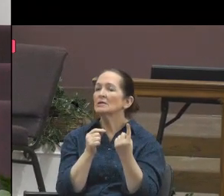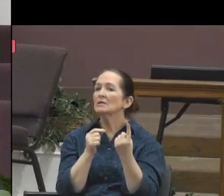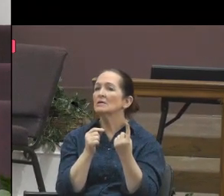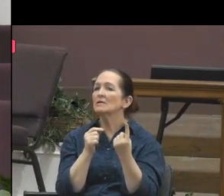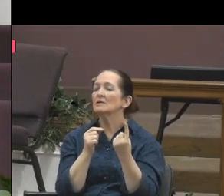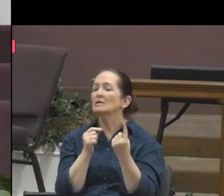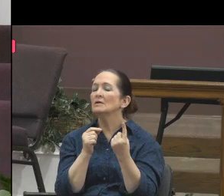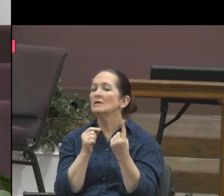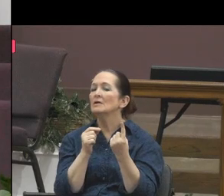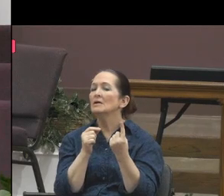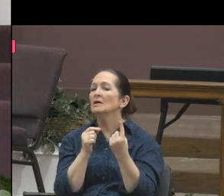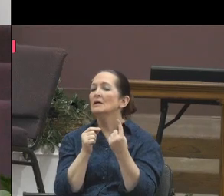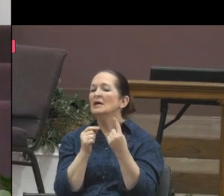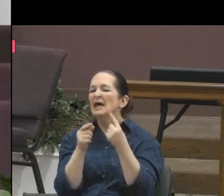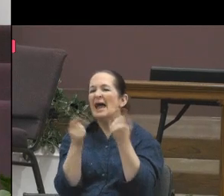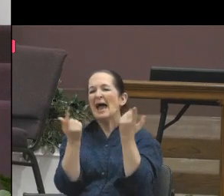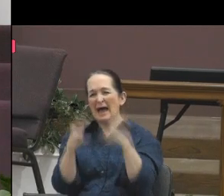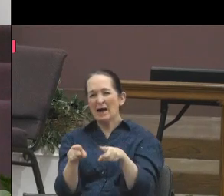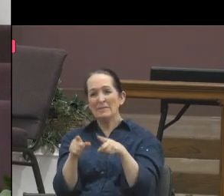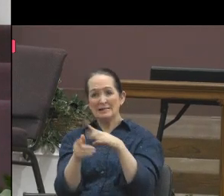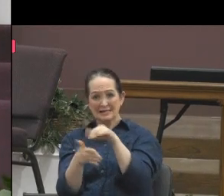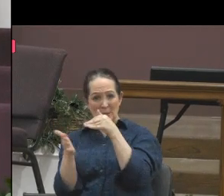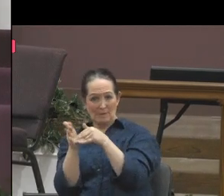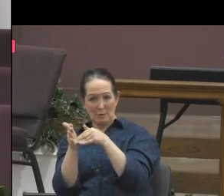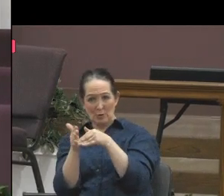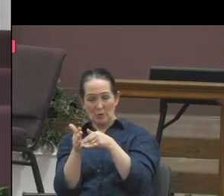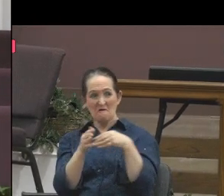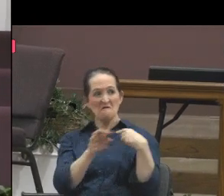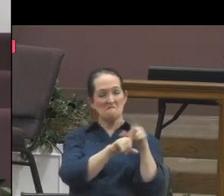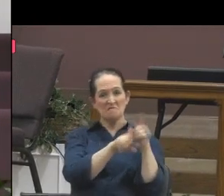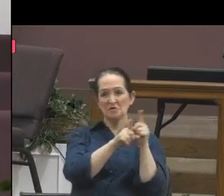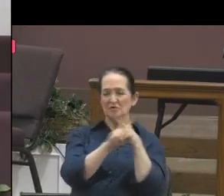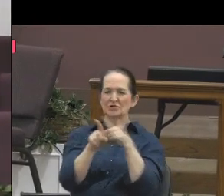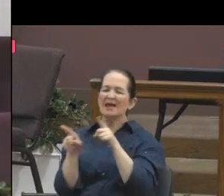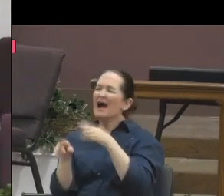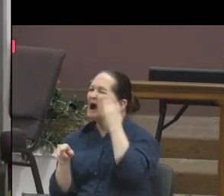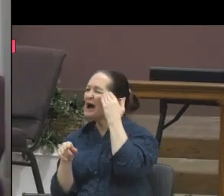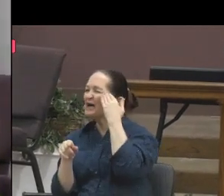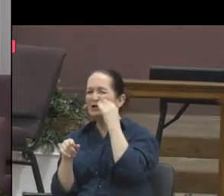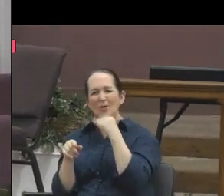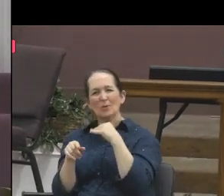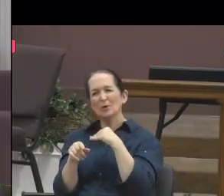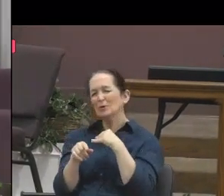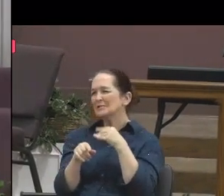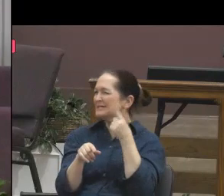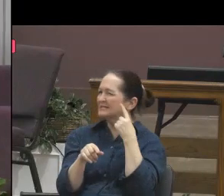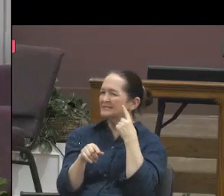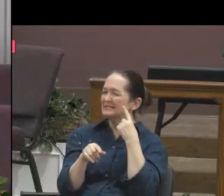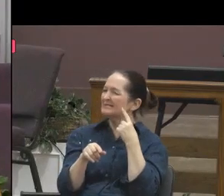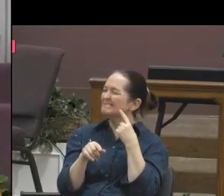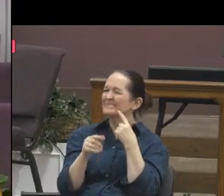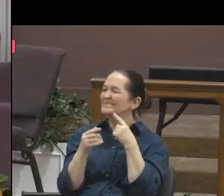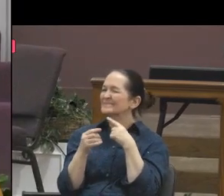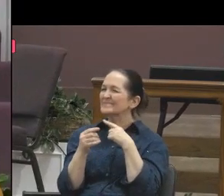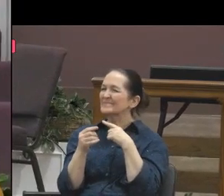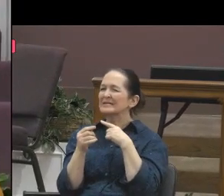comes in the midst of diversity. I know that doesn't sound right, but it is.